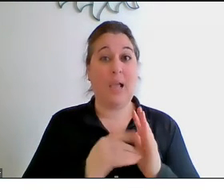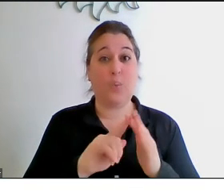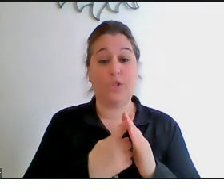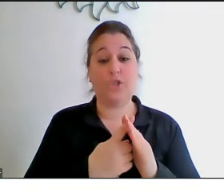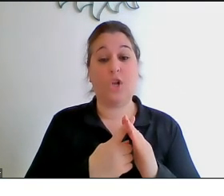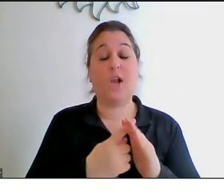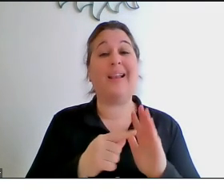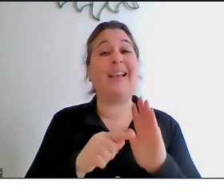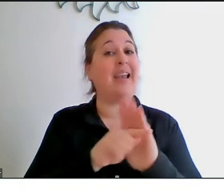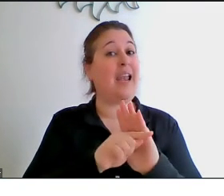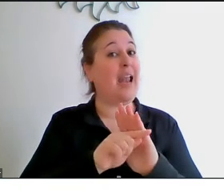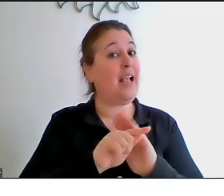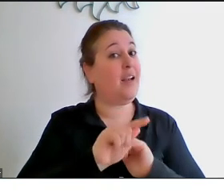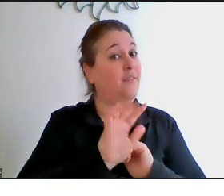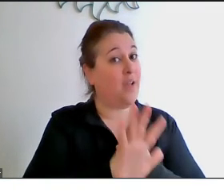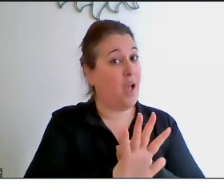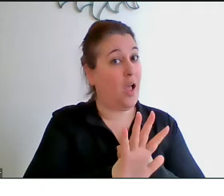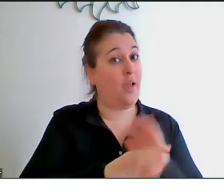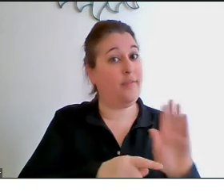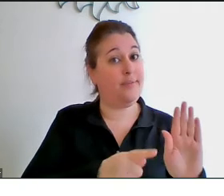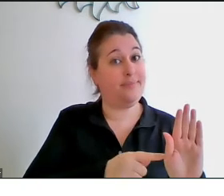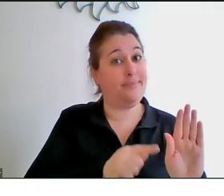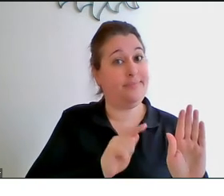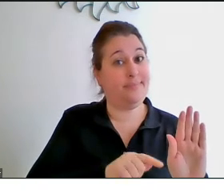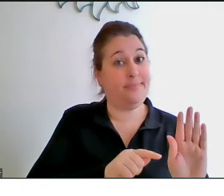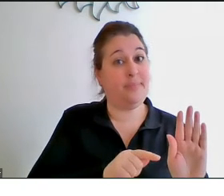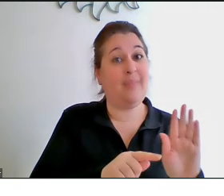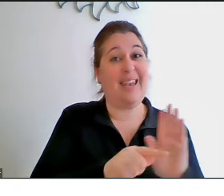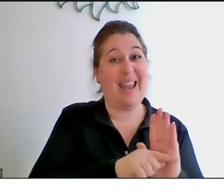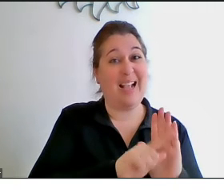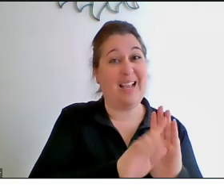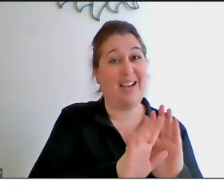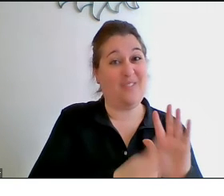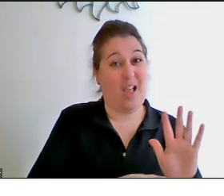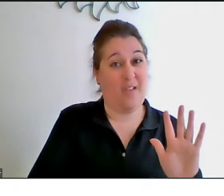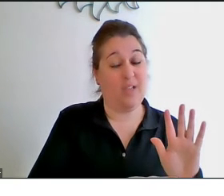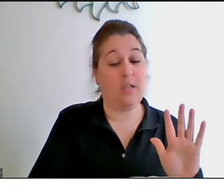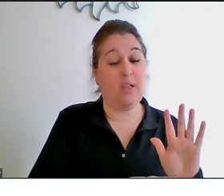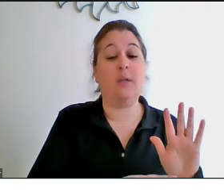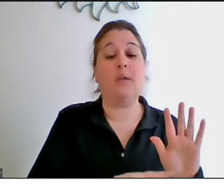I got to add 2. So I got to go to the right. And this is where I land.